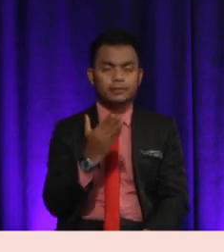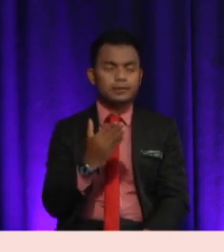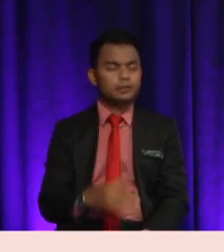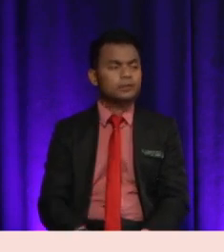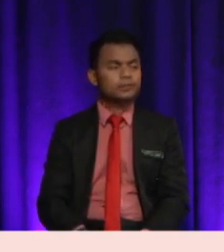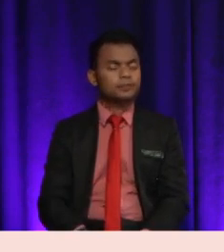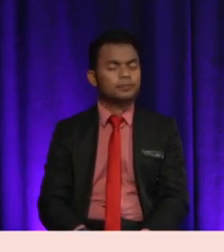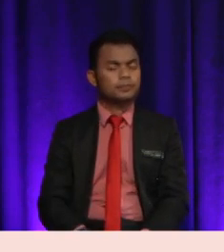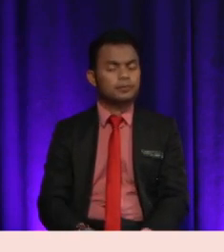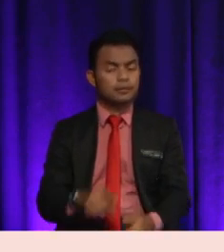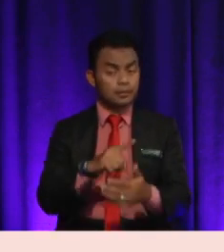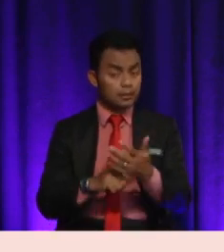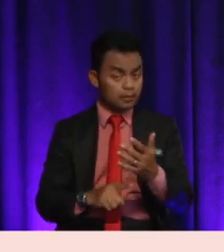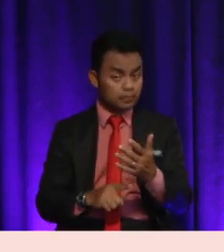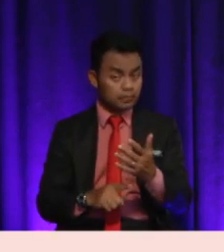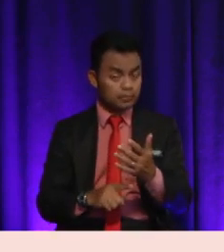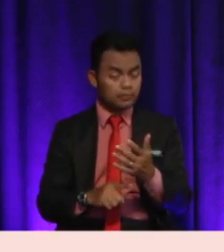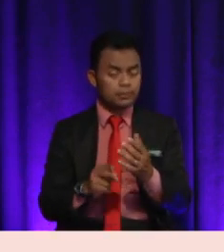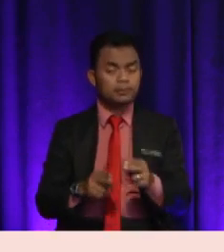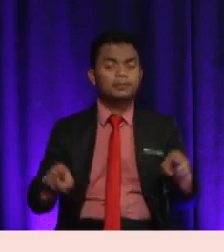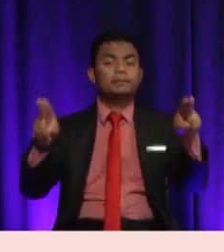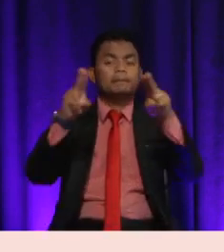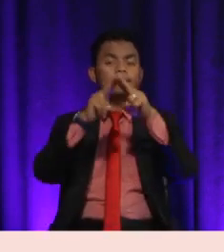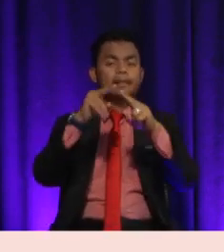us what's the main idea of this paragraph?